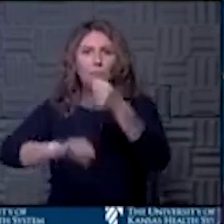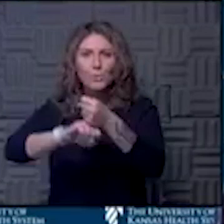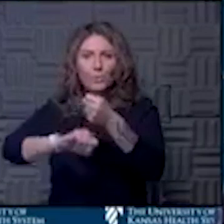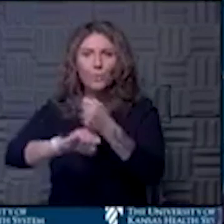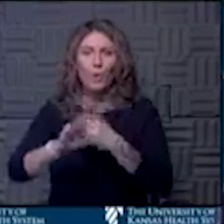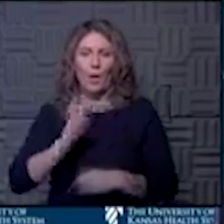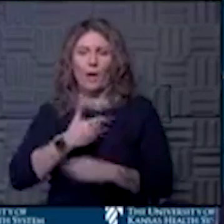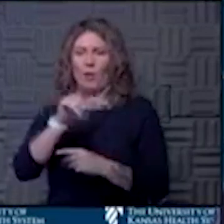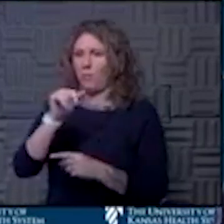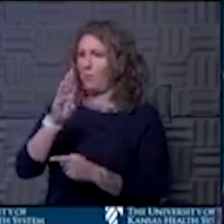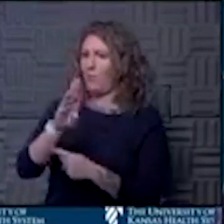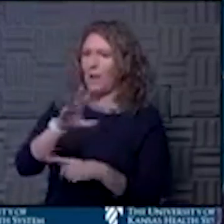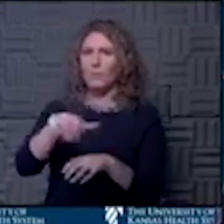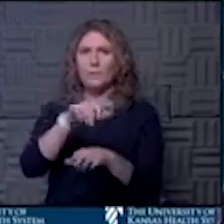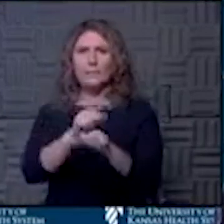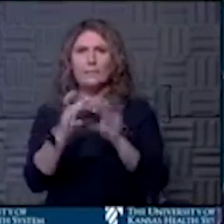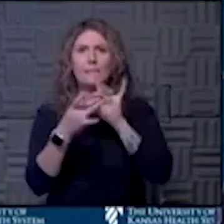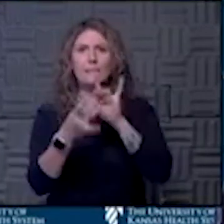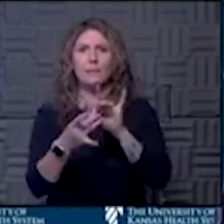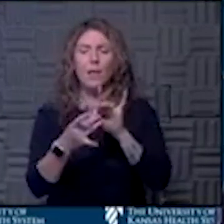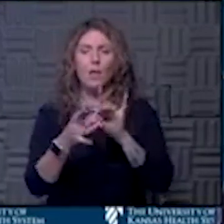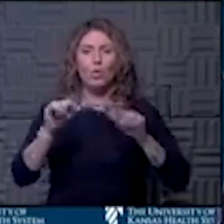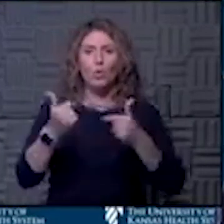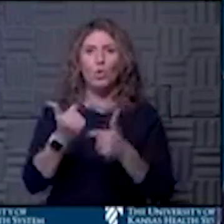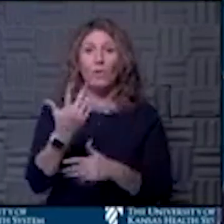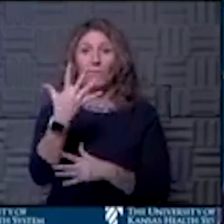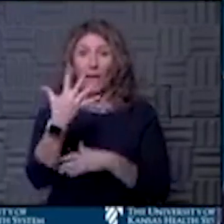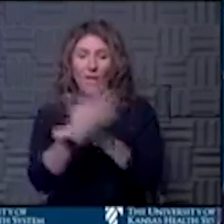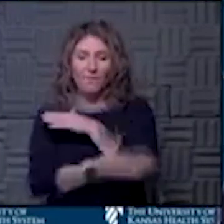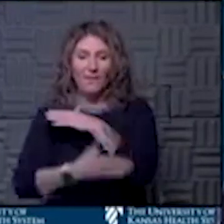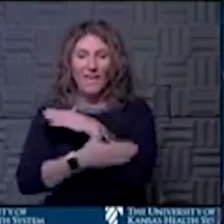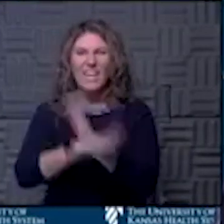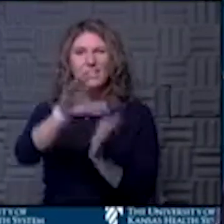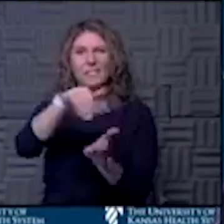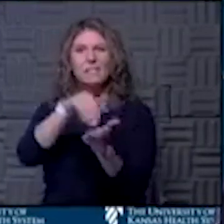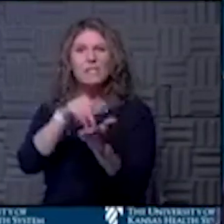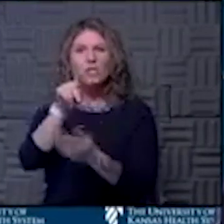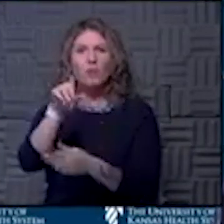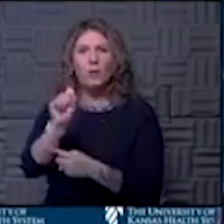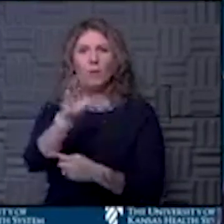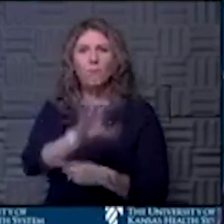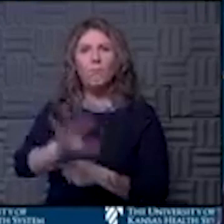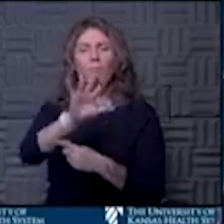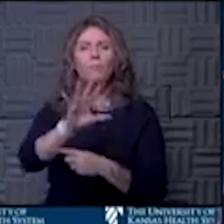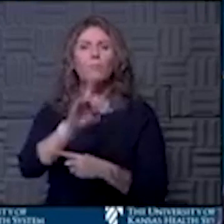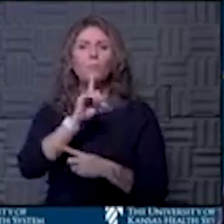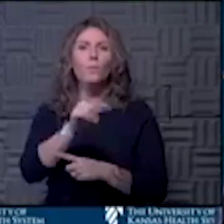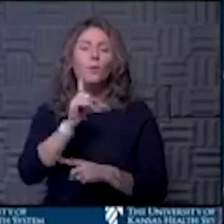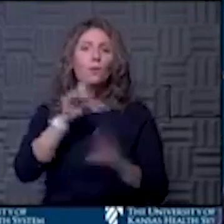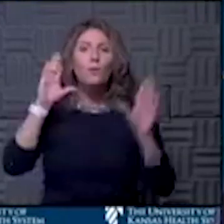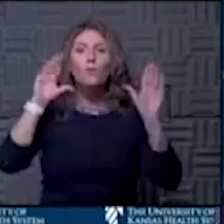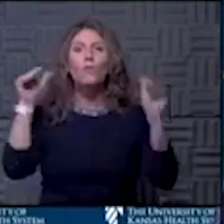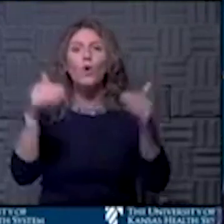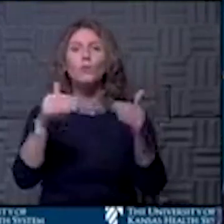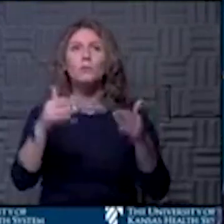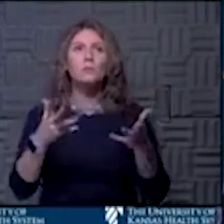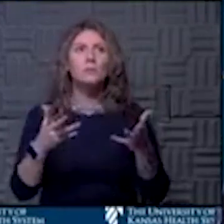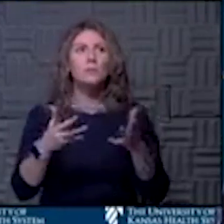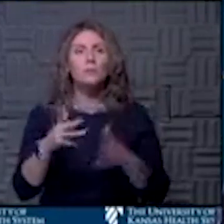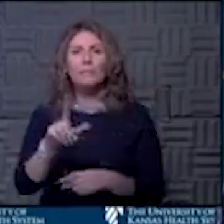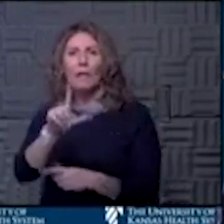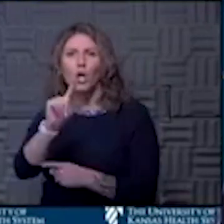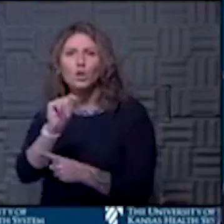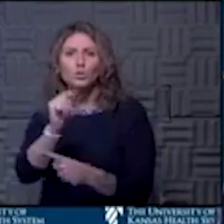was assigned a group of 5 counties in the central Kansas area, really focused mostly on long-term